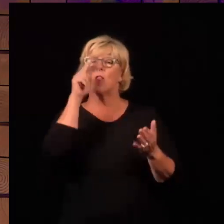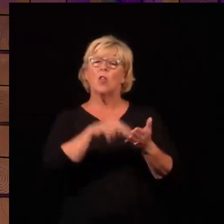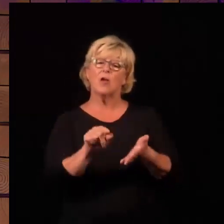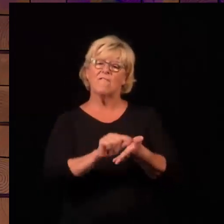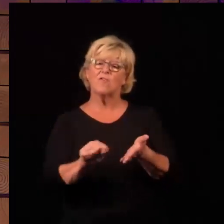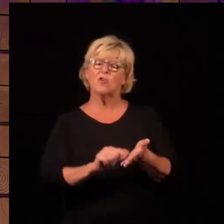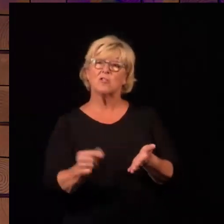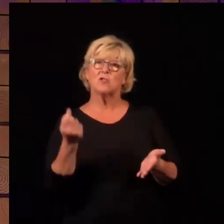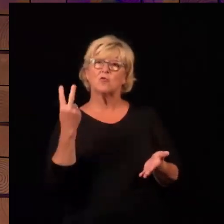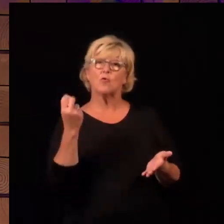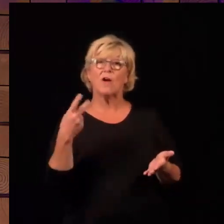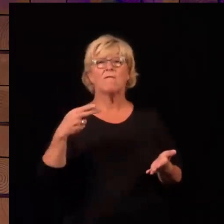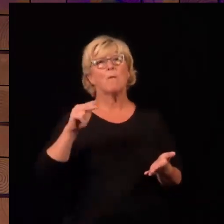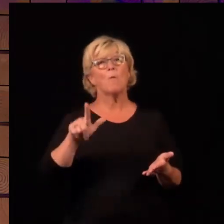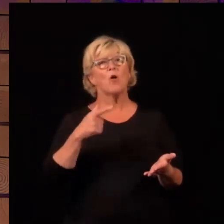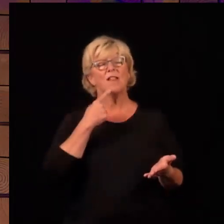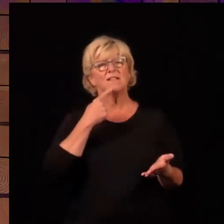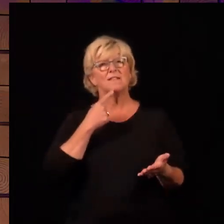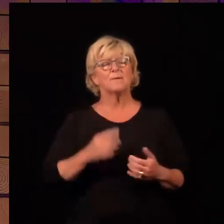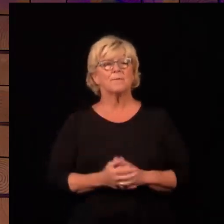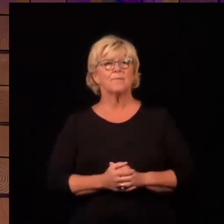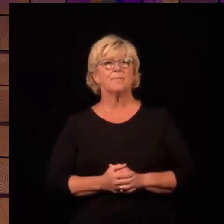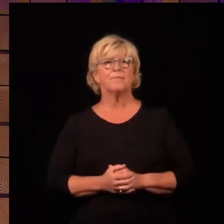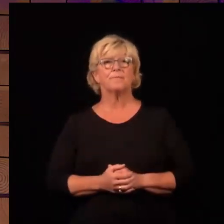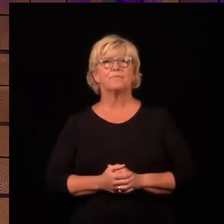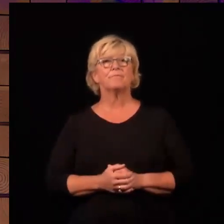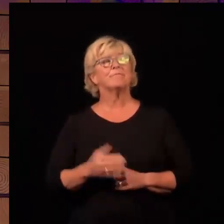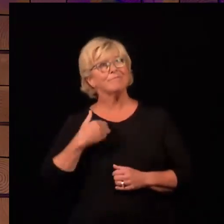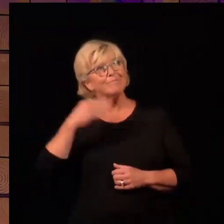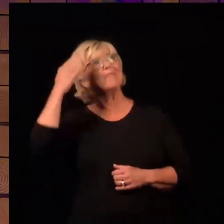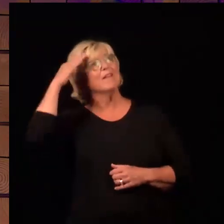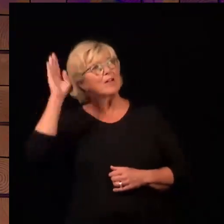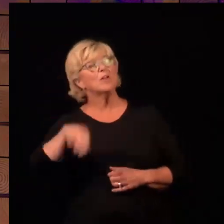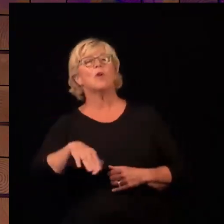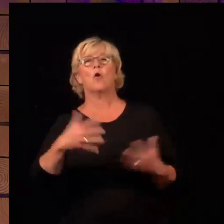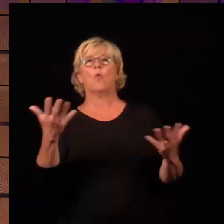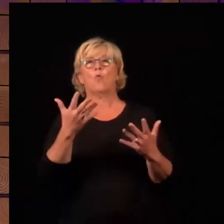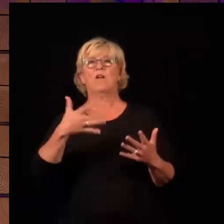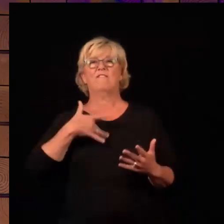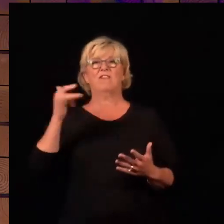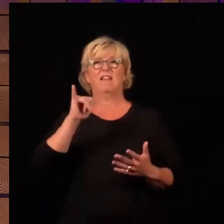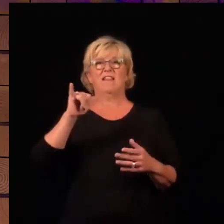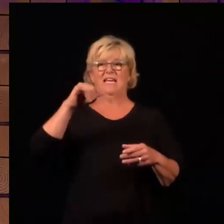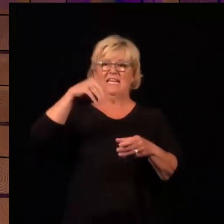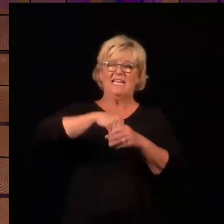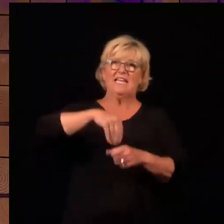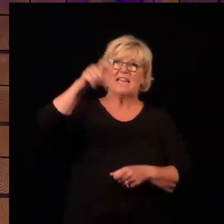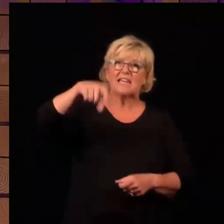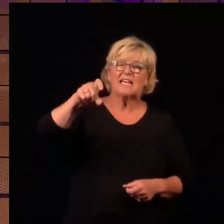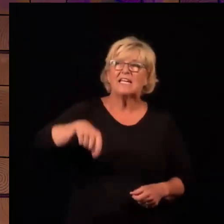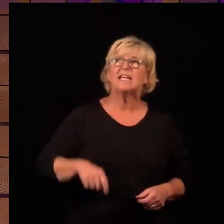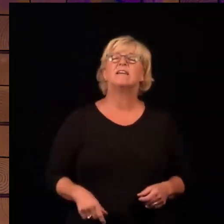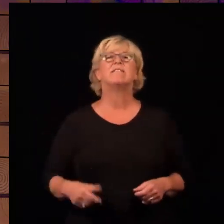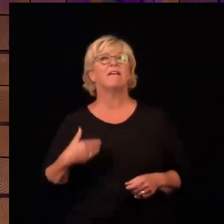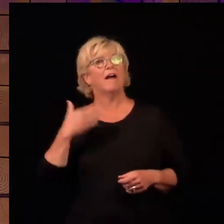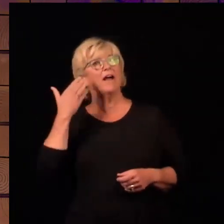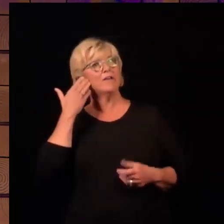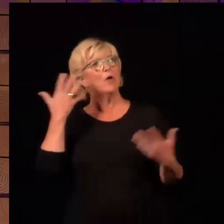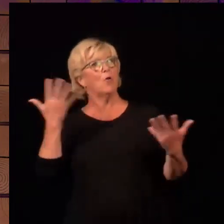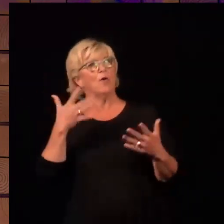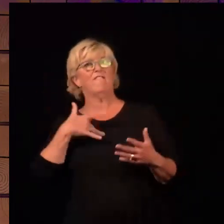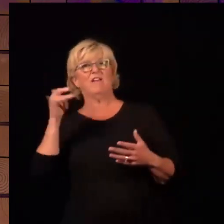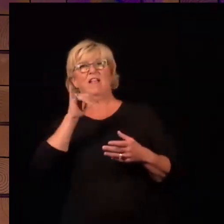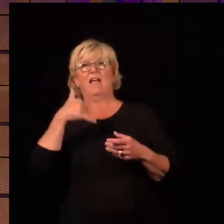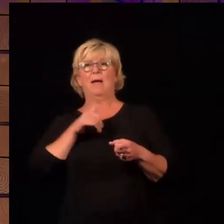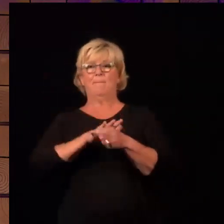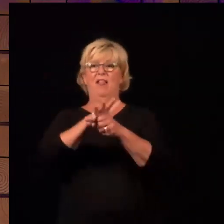12. Paul says, "I know what it is to be in need. I know what it is to have plenty.